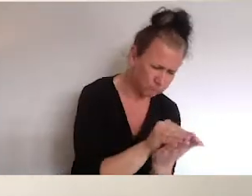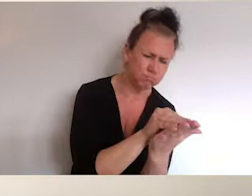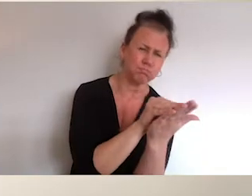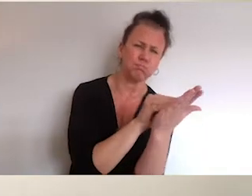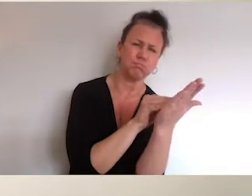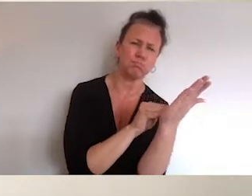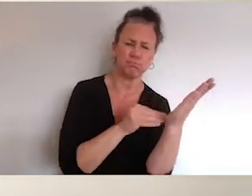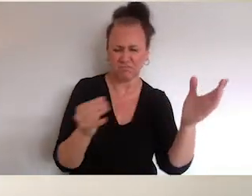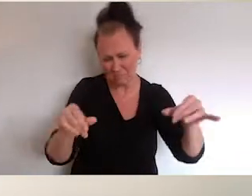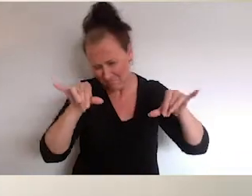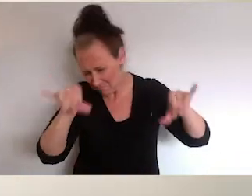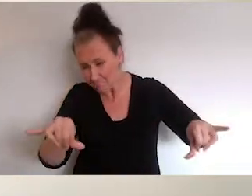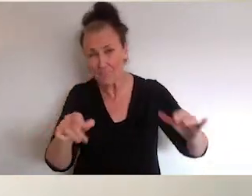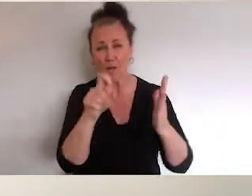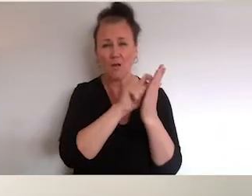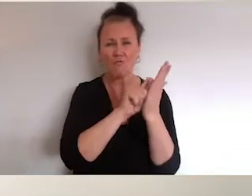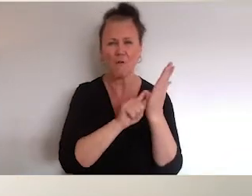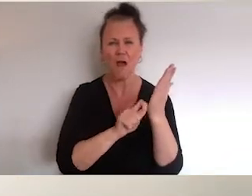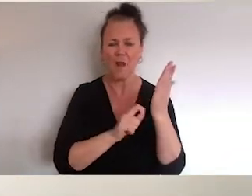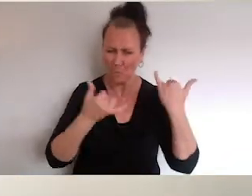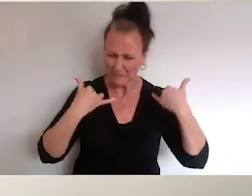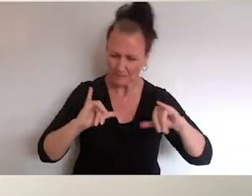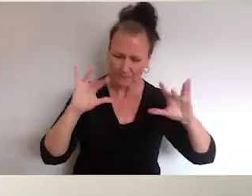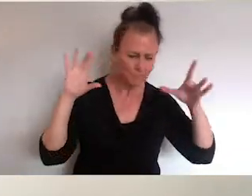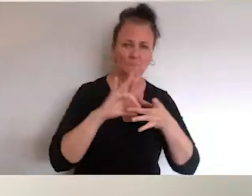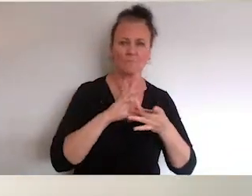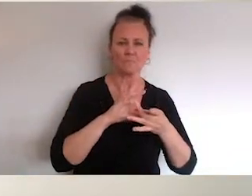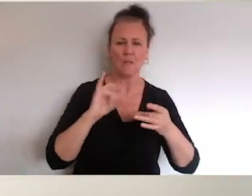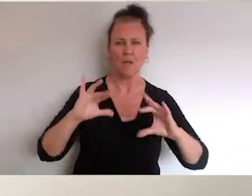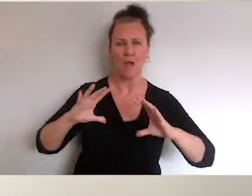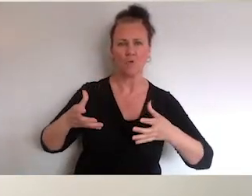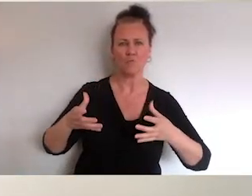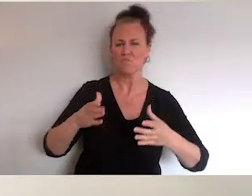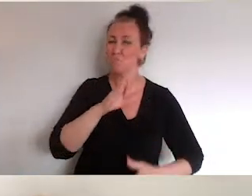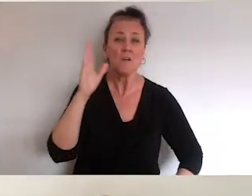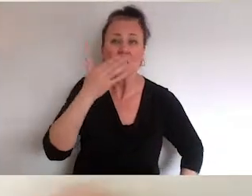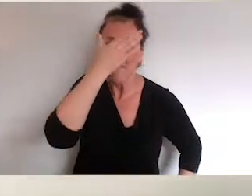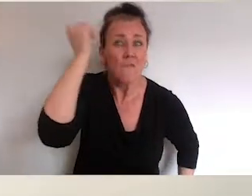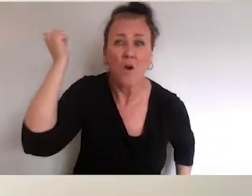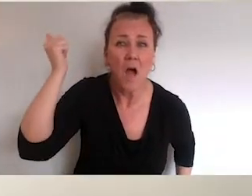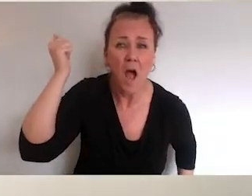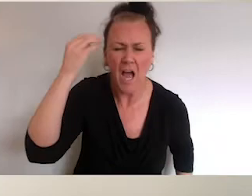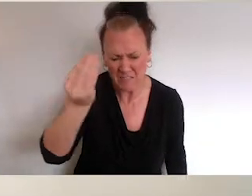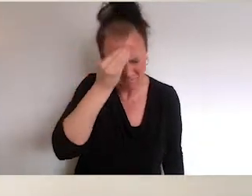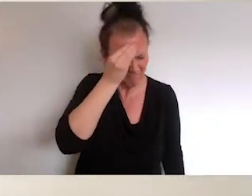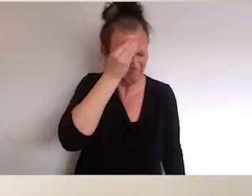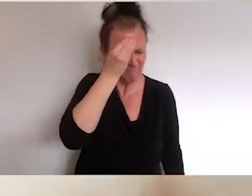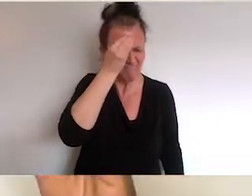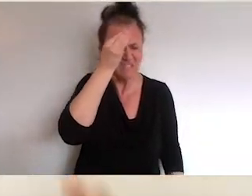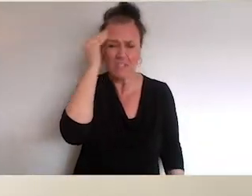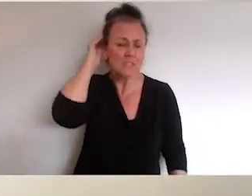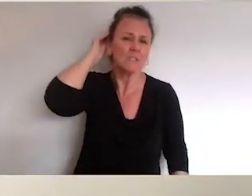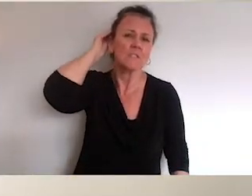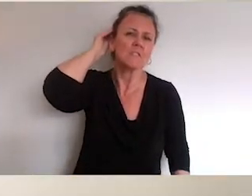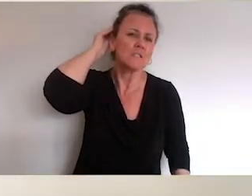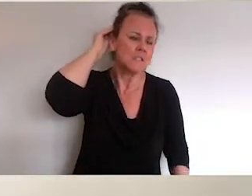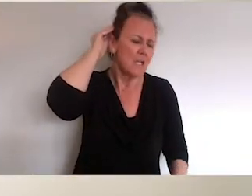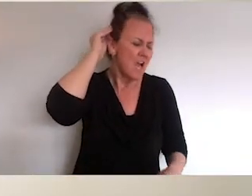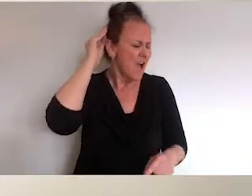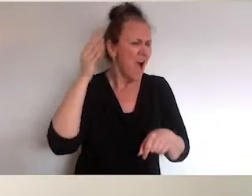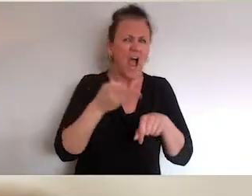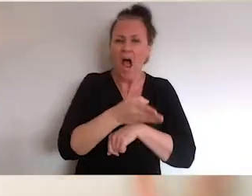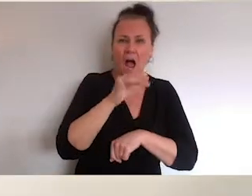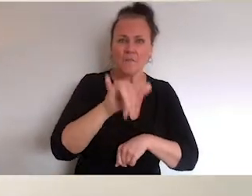still writing because we're still a member of that group and we never forgot, because after our struggles, we were presented with glory. And